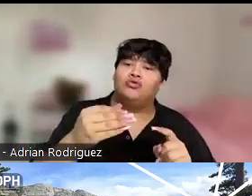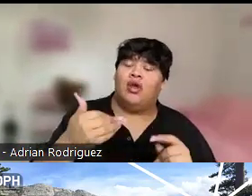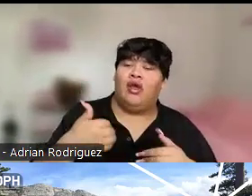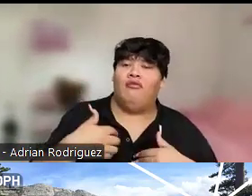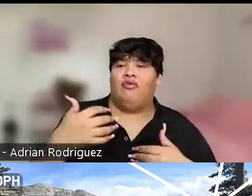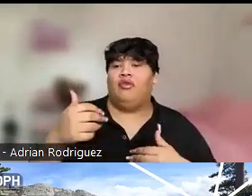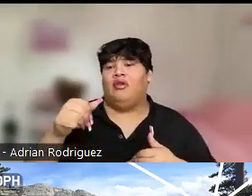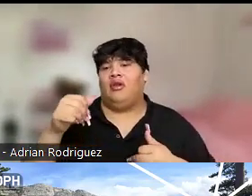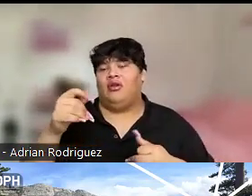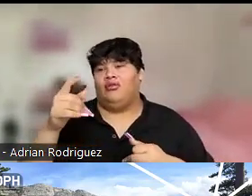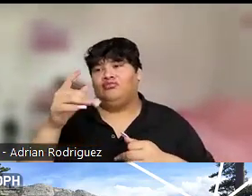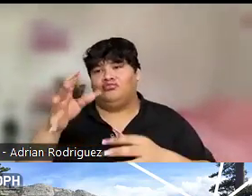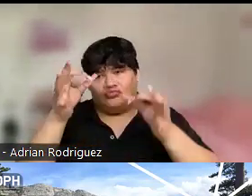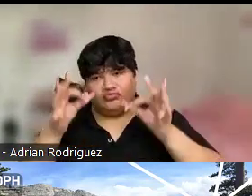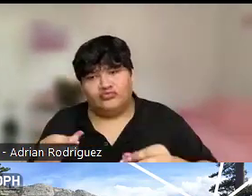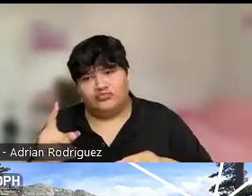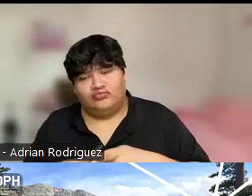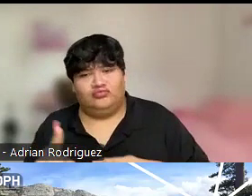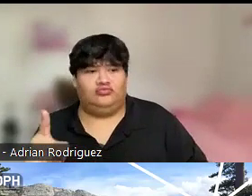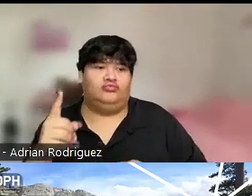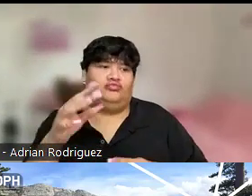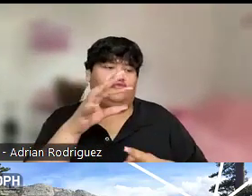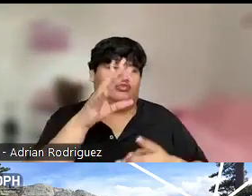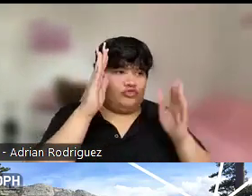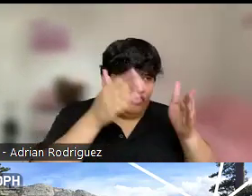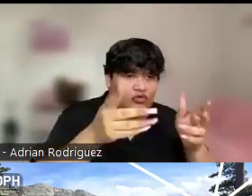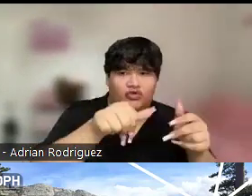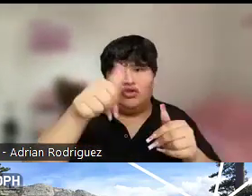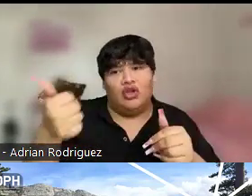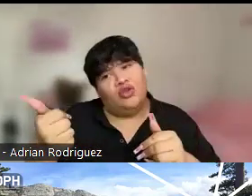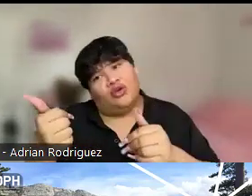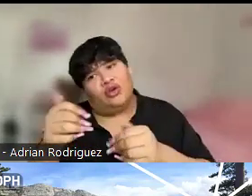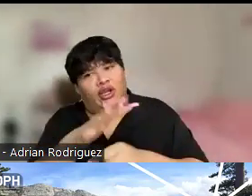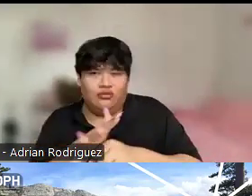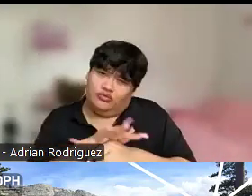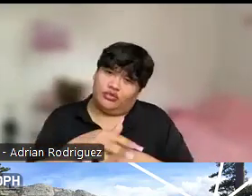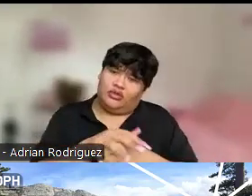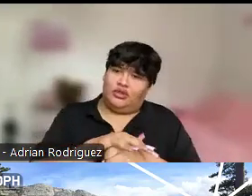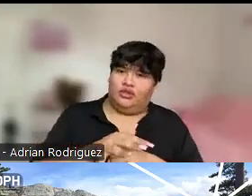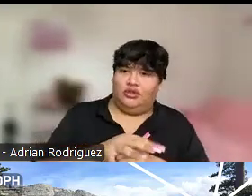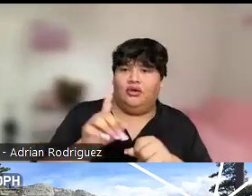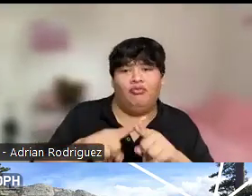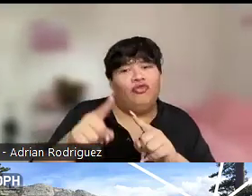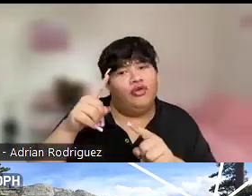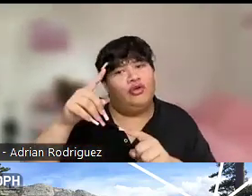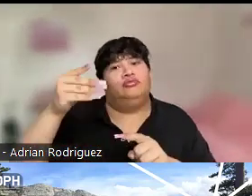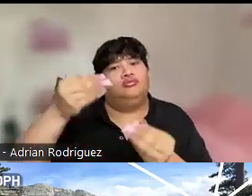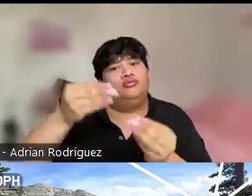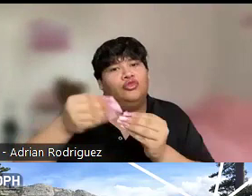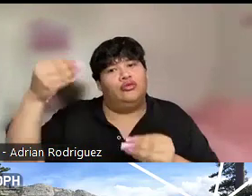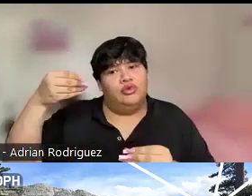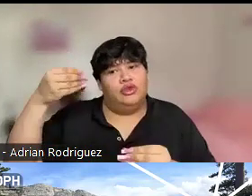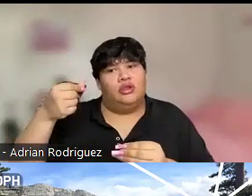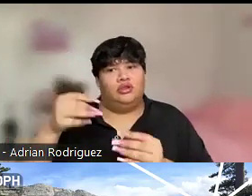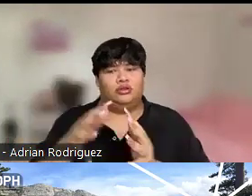option to select an additional focus area for this particular funding award. And I want to note